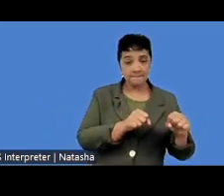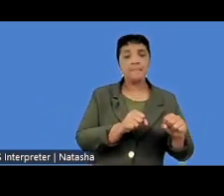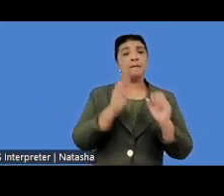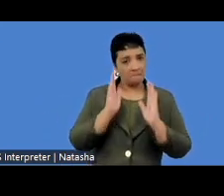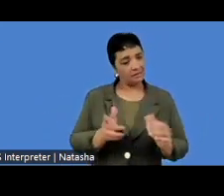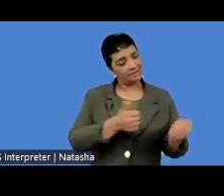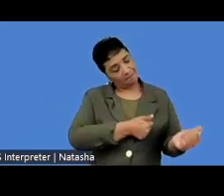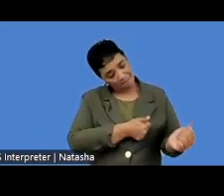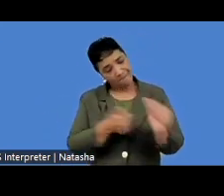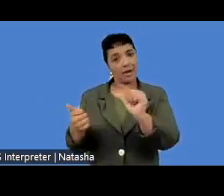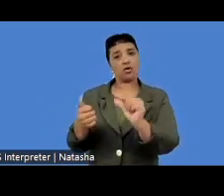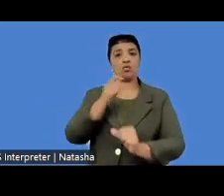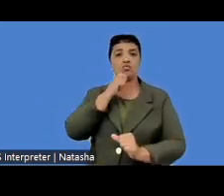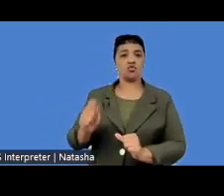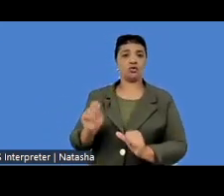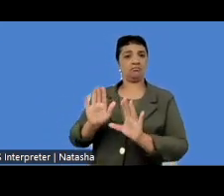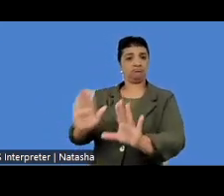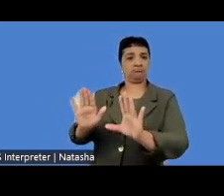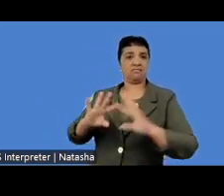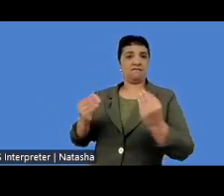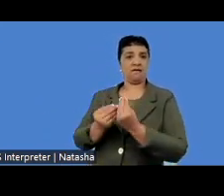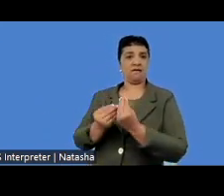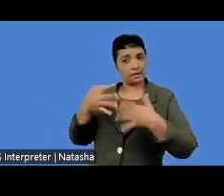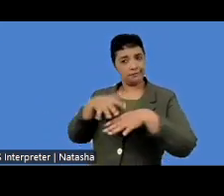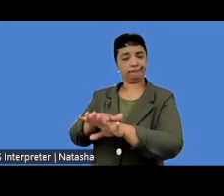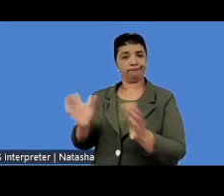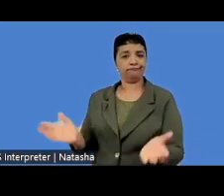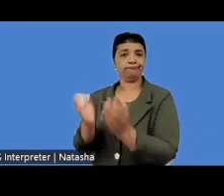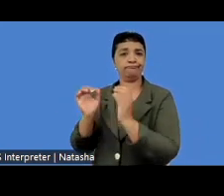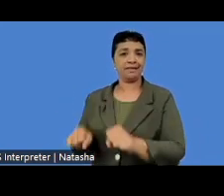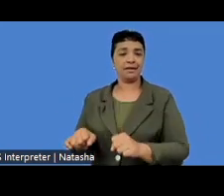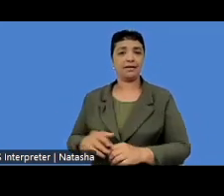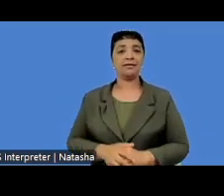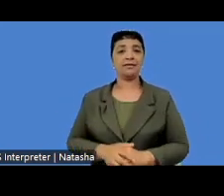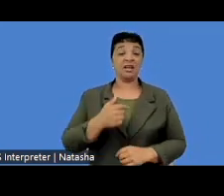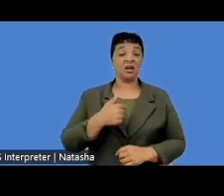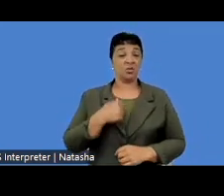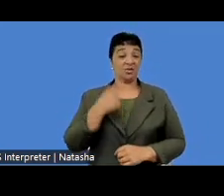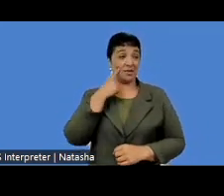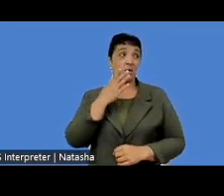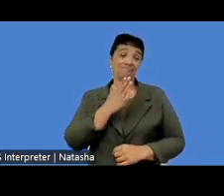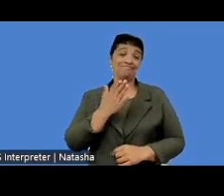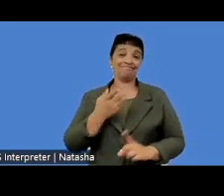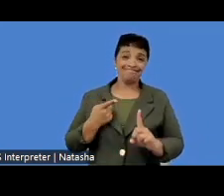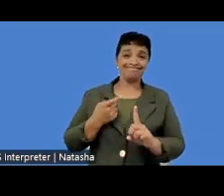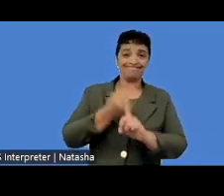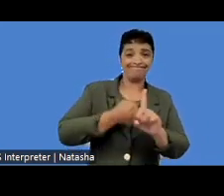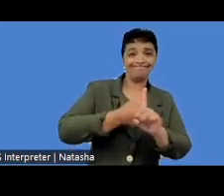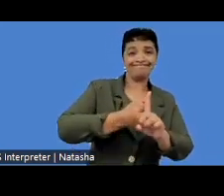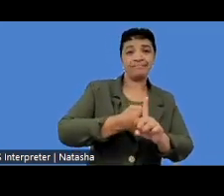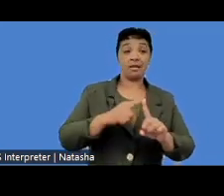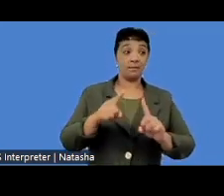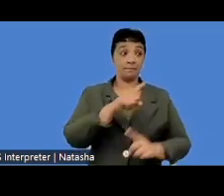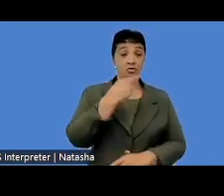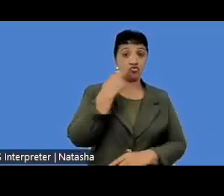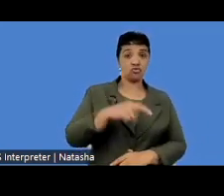returned to families. This is very ambitious, and Russians are really aware that